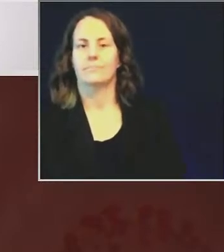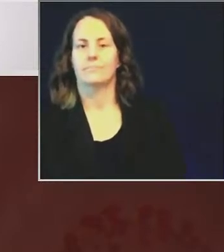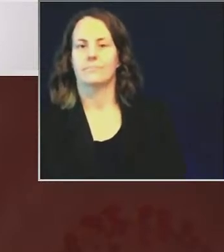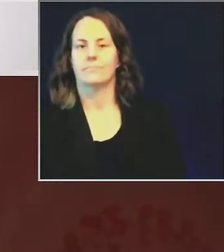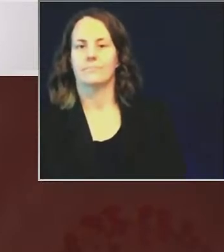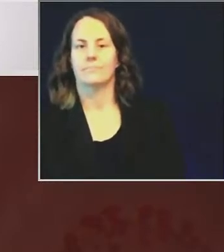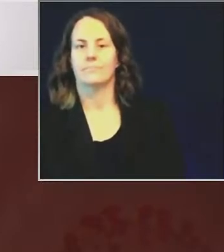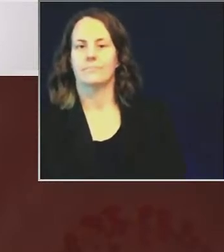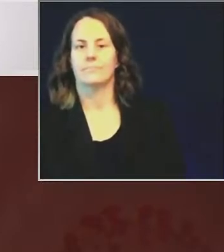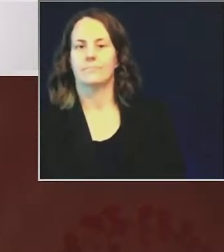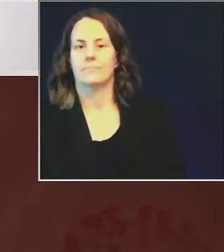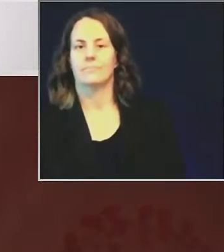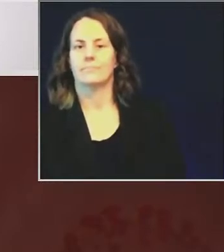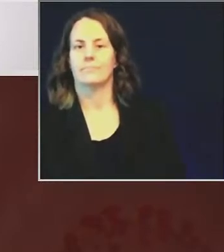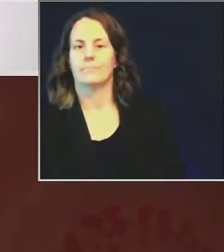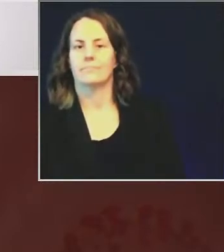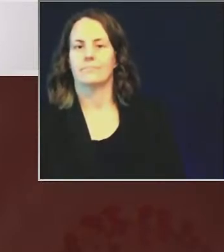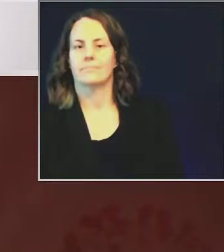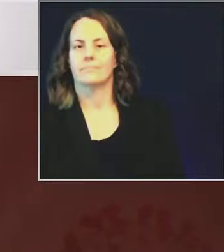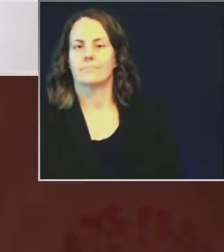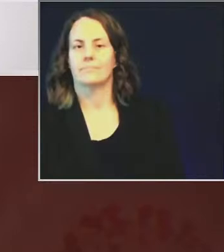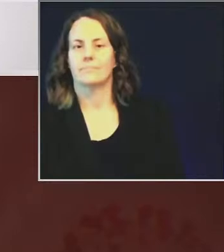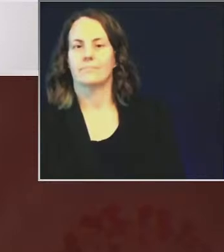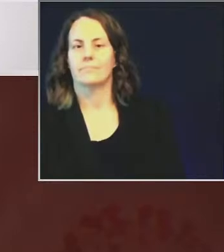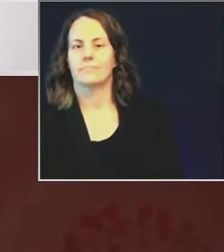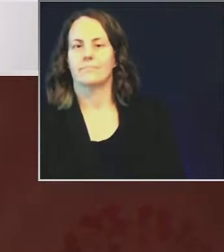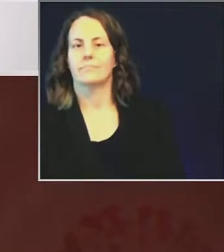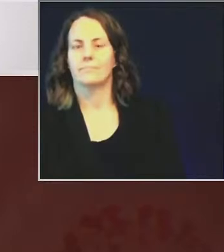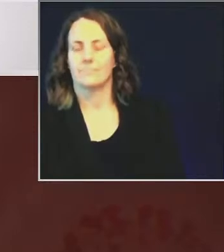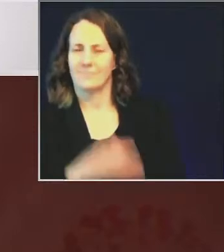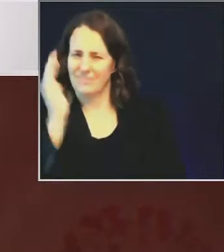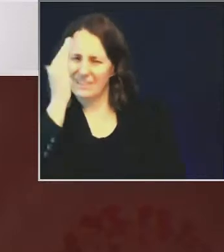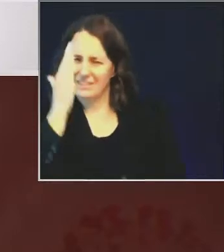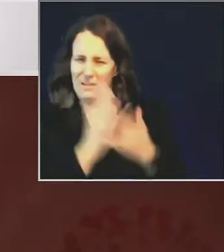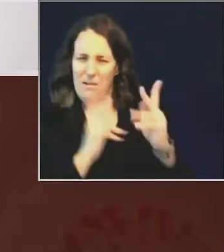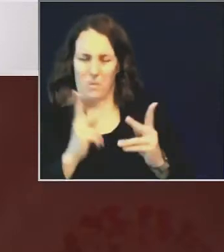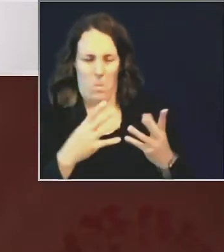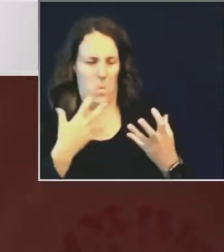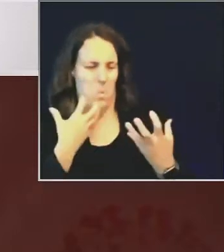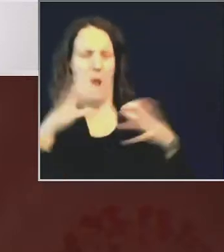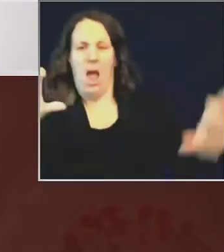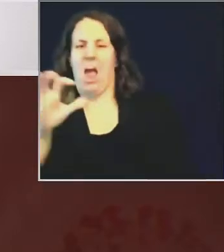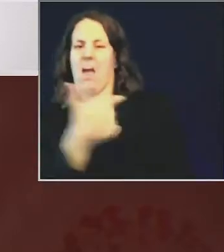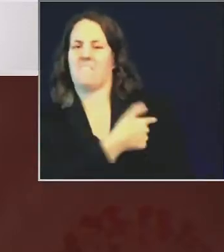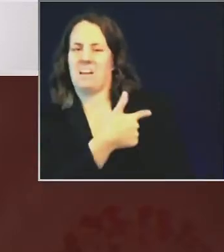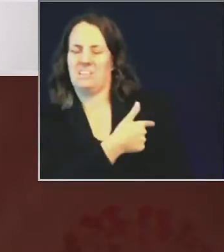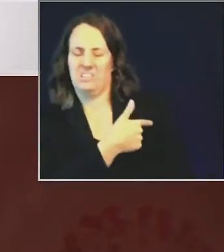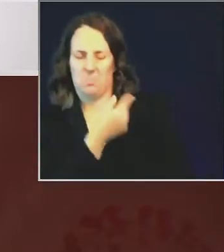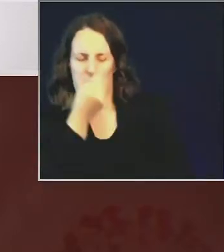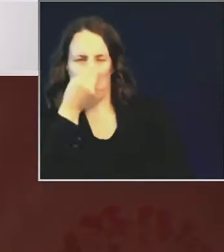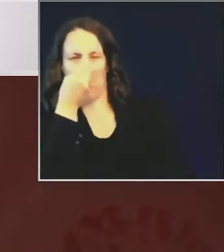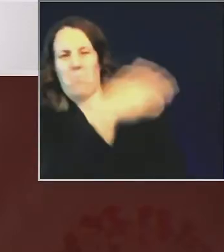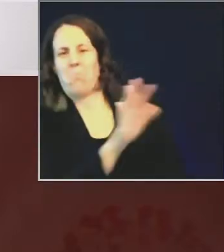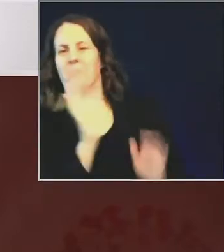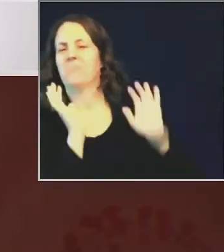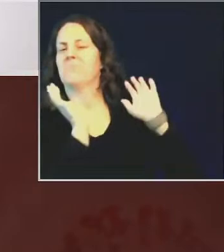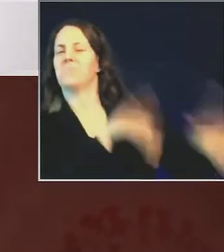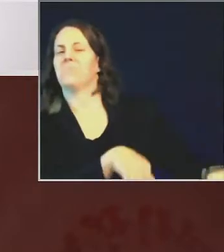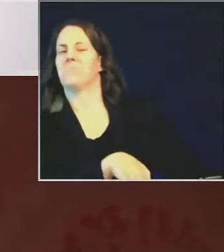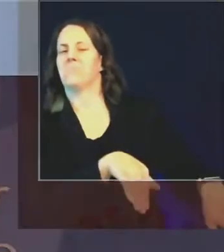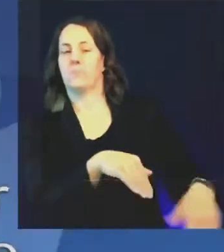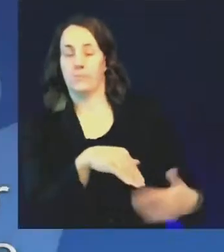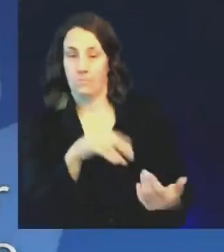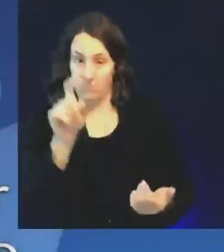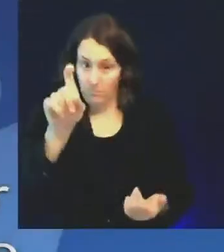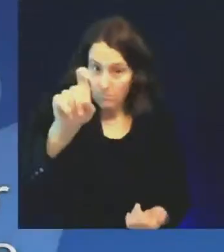Dr. Westergaard be in favor of mandating vaccine? And if not, why not? Well, Scott, I guess I